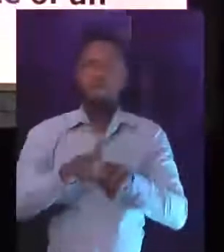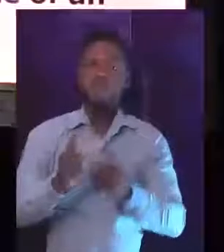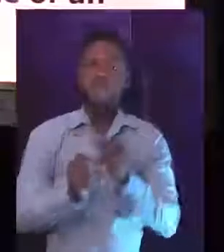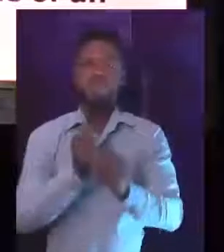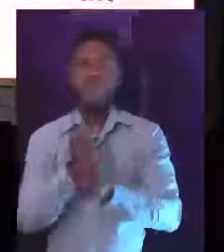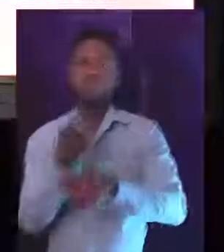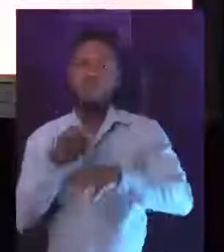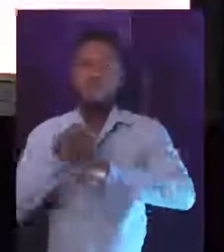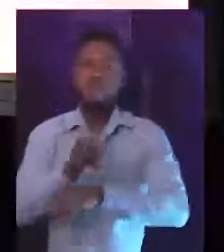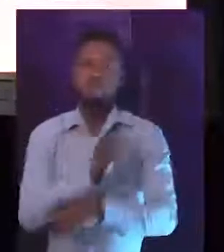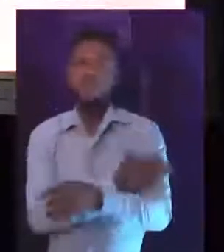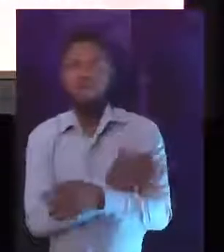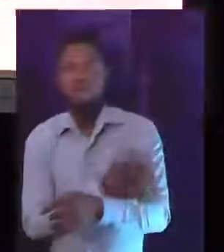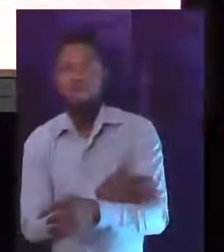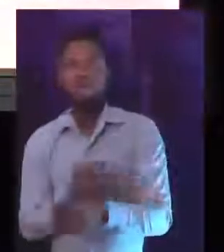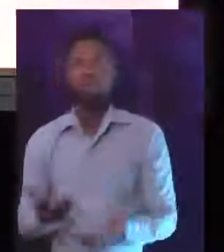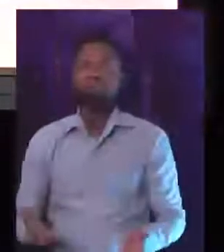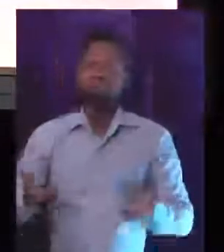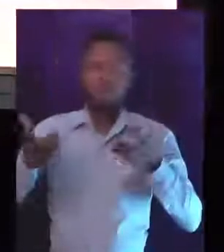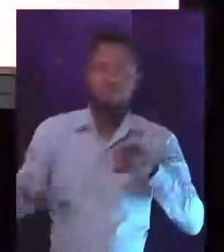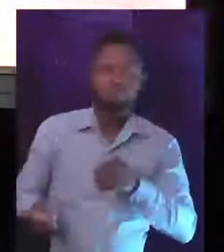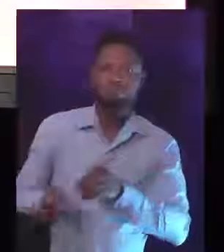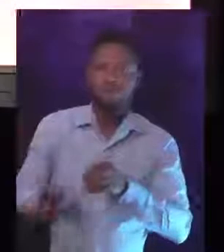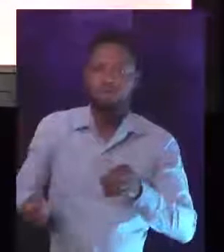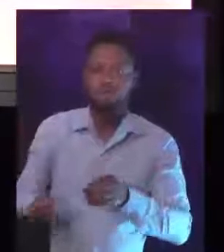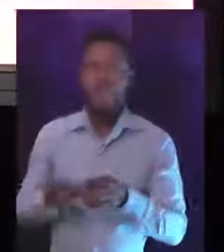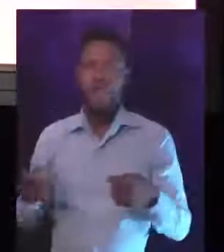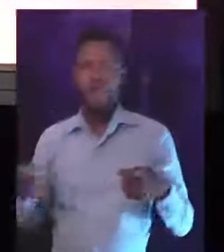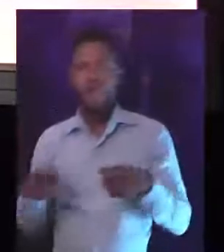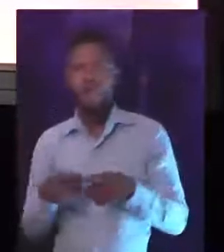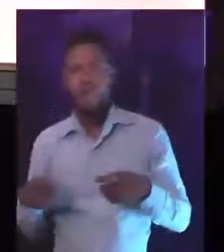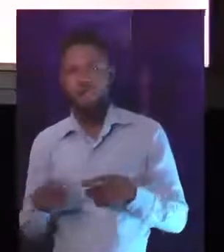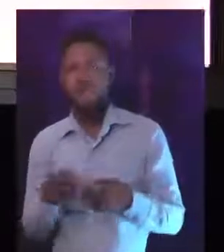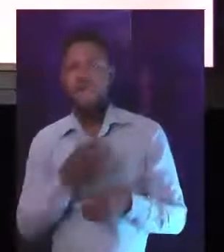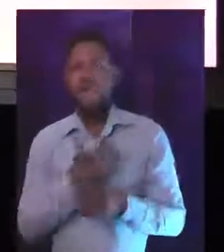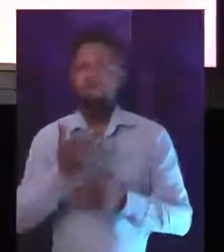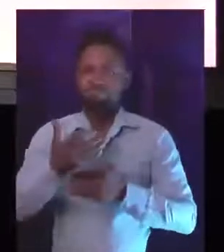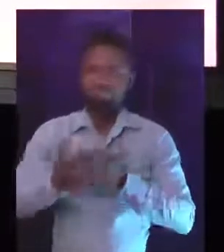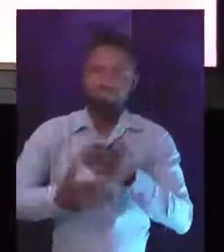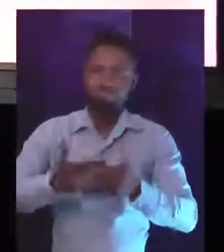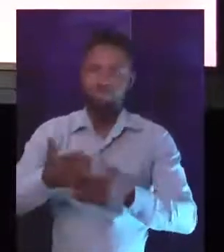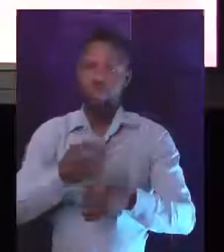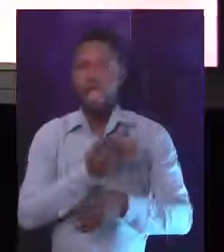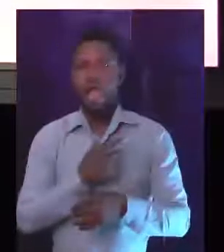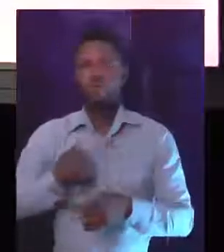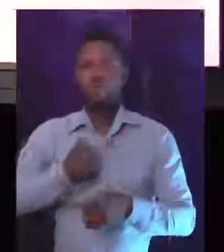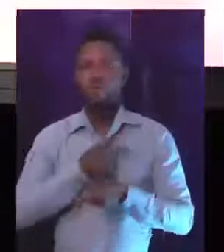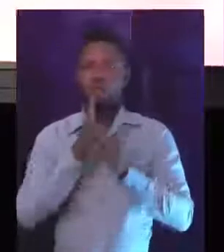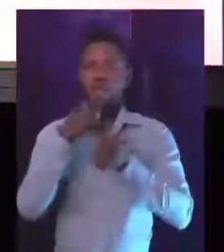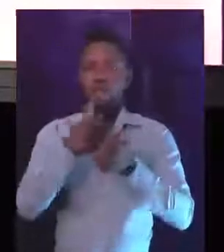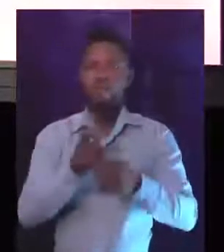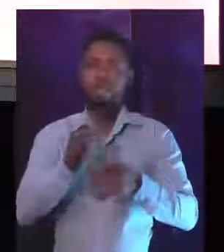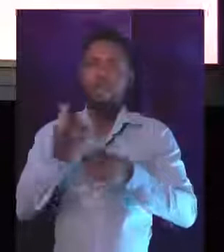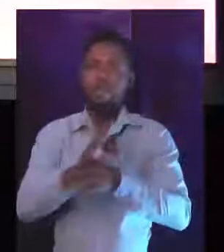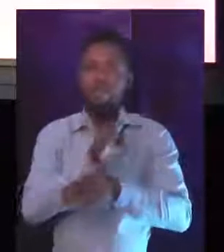different types of forces, the muscular force, gravitational, magnetic, electric, and so on. And we